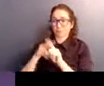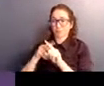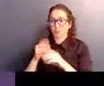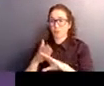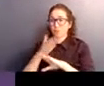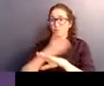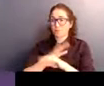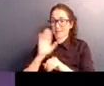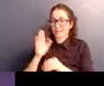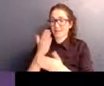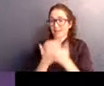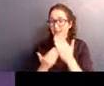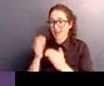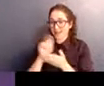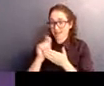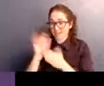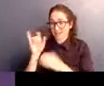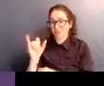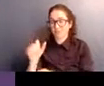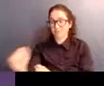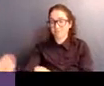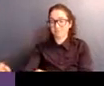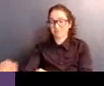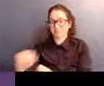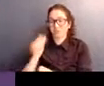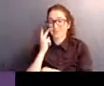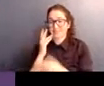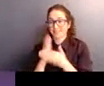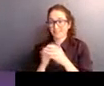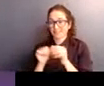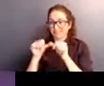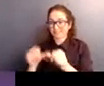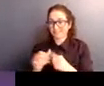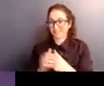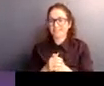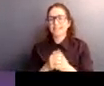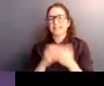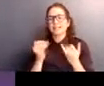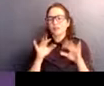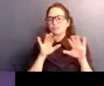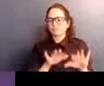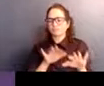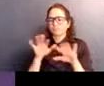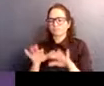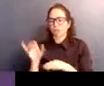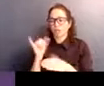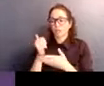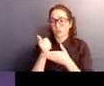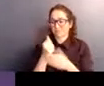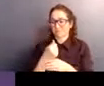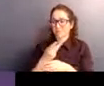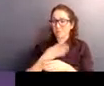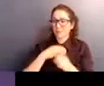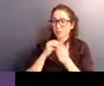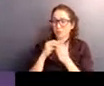student's handwriting as well. So you see some carryover. Using a steady beat in this way has also helped several of my students with